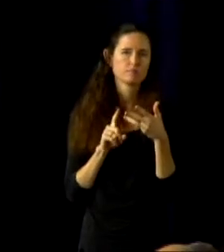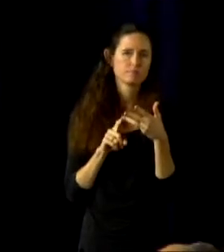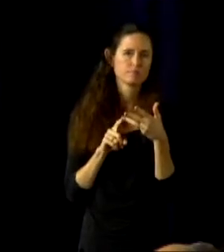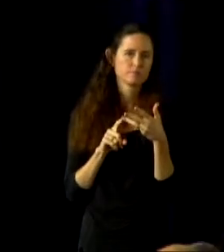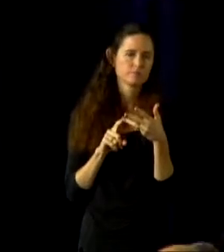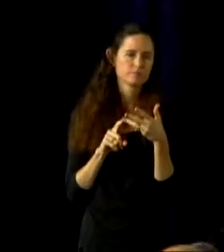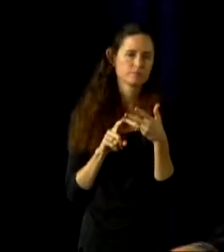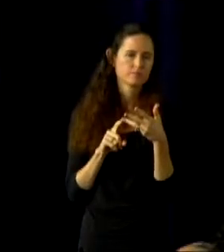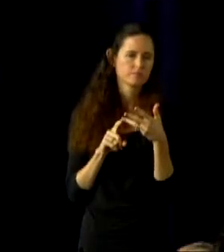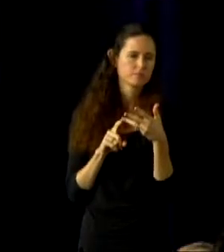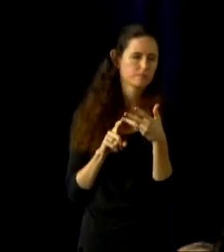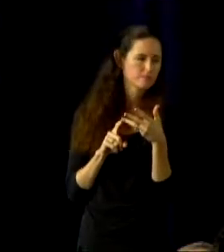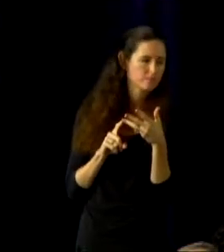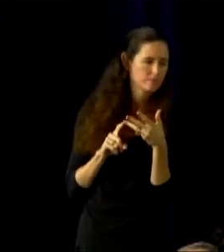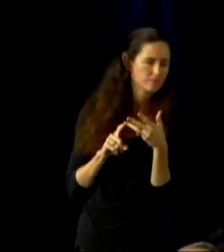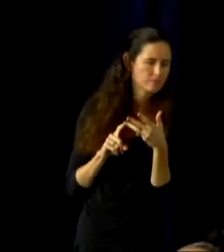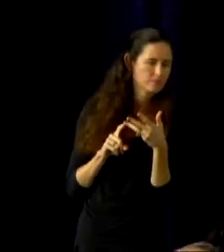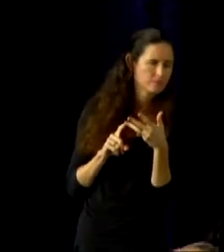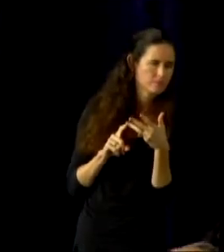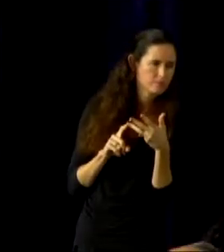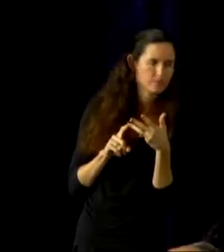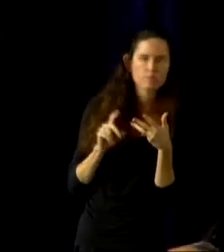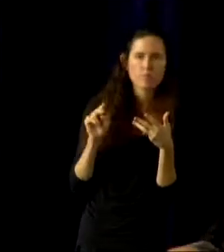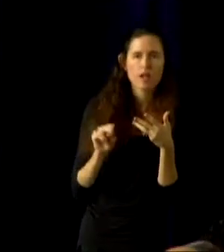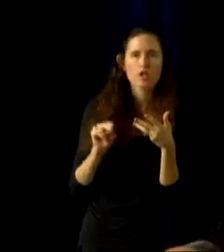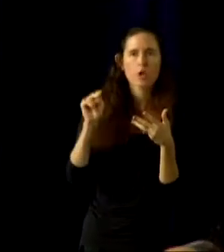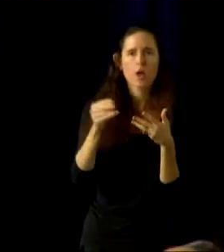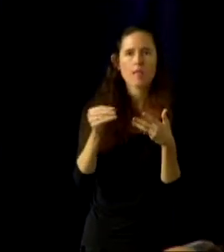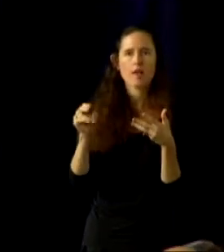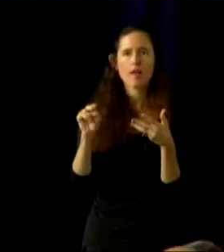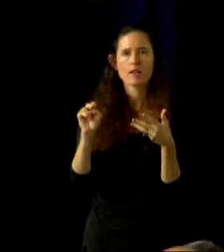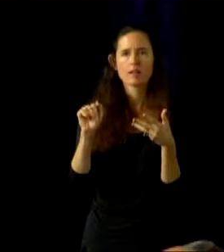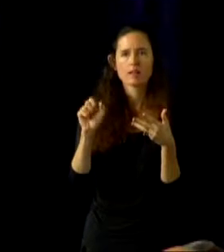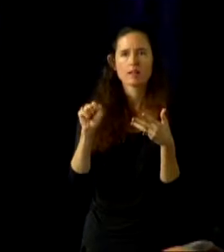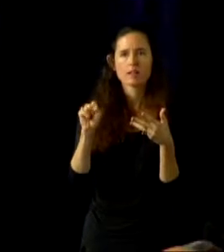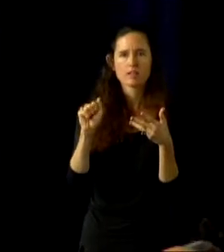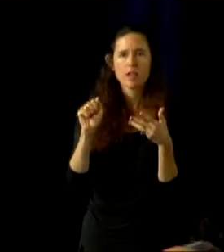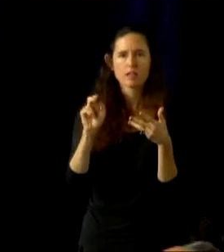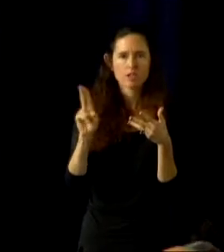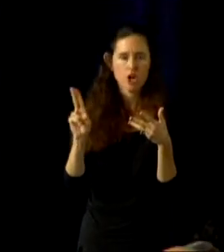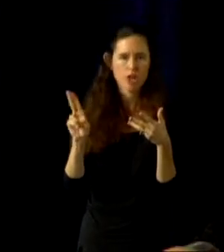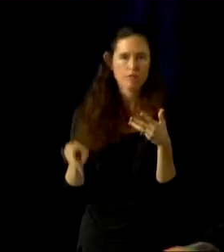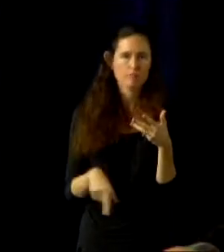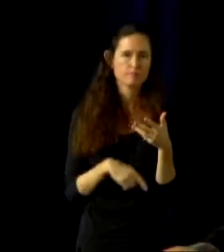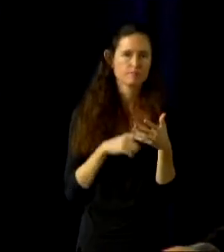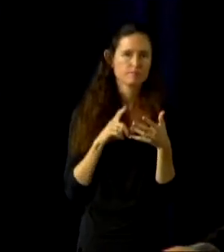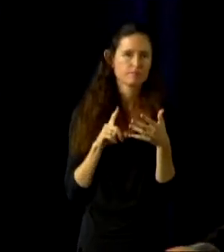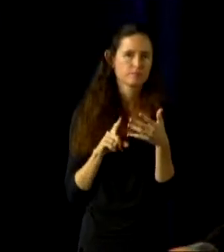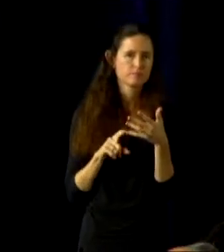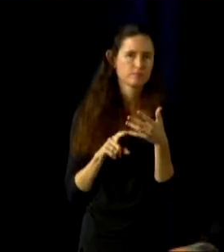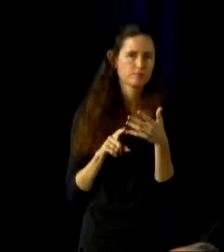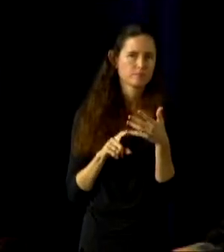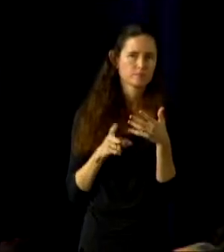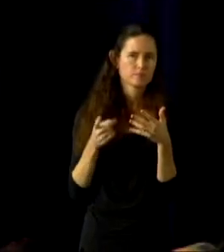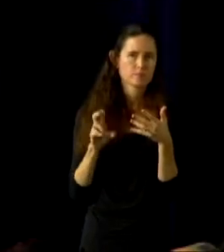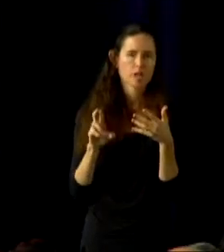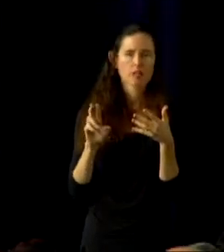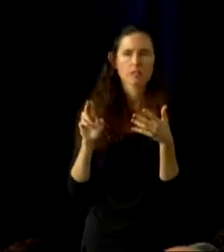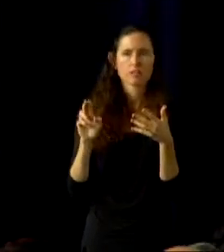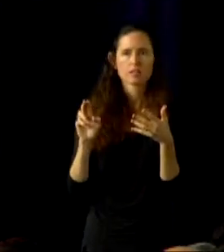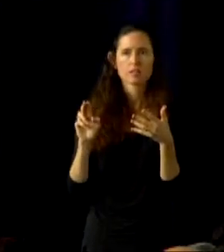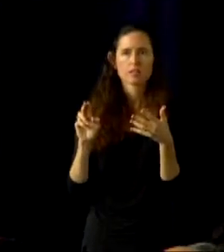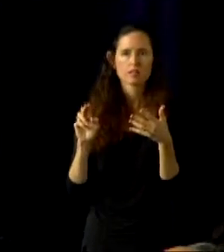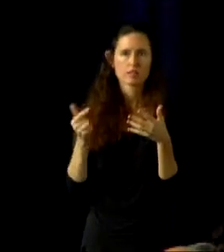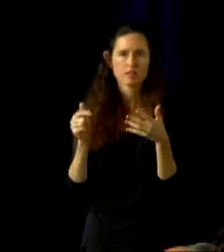Flew around Cedric, you're going to be at North in Nassau. And Dr. Nagy is going to be